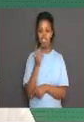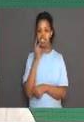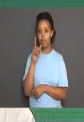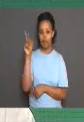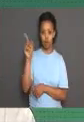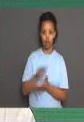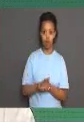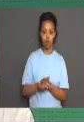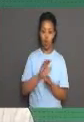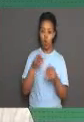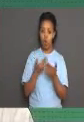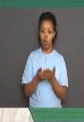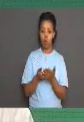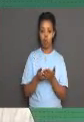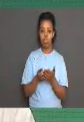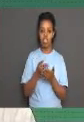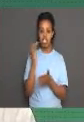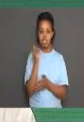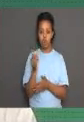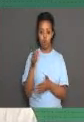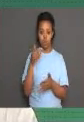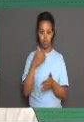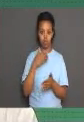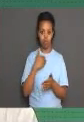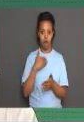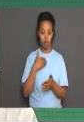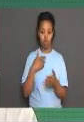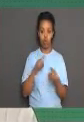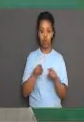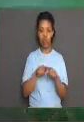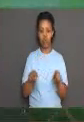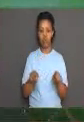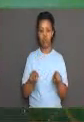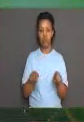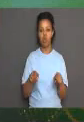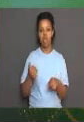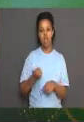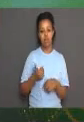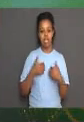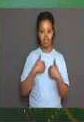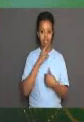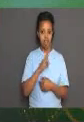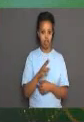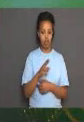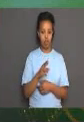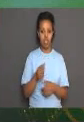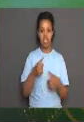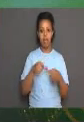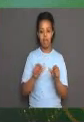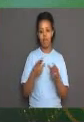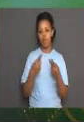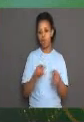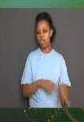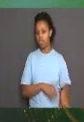the forelimbs in this image are of different mammals. For our next activity,